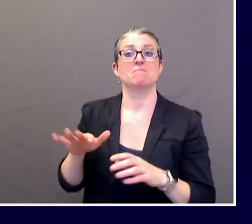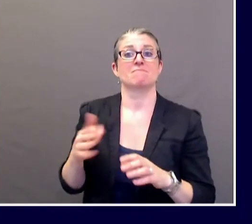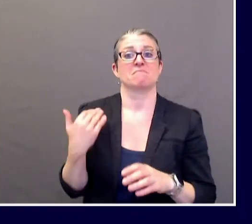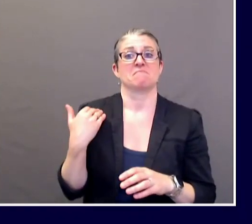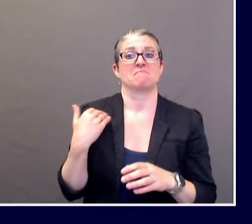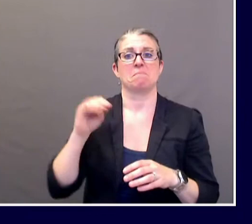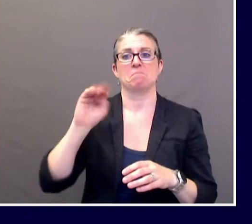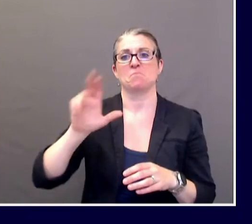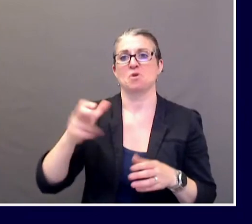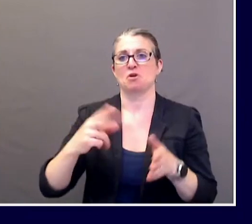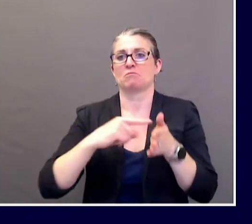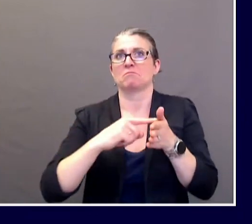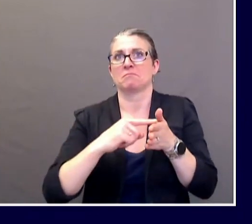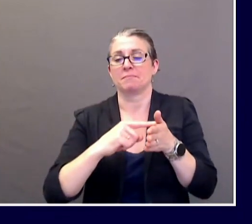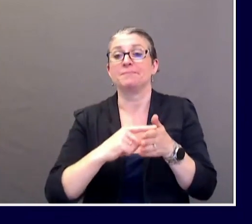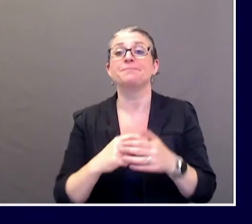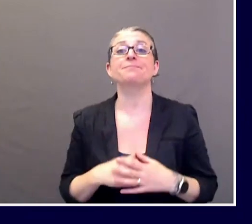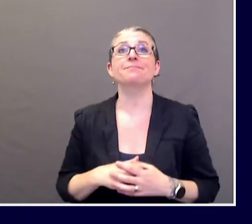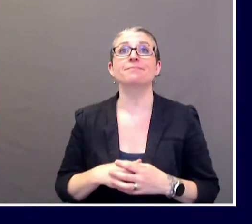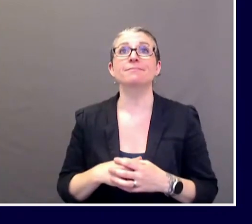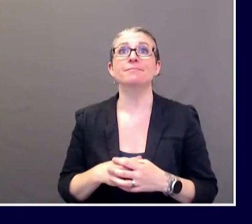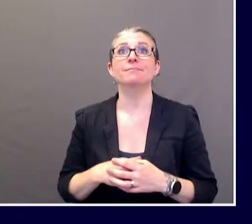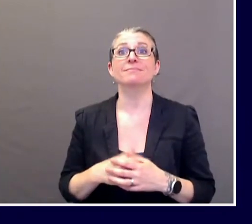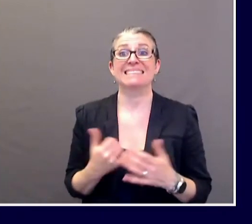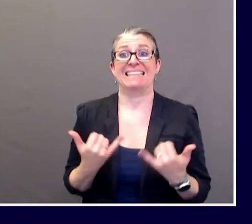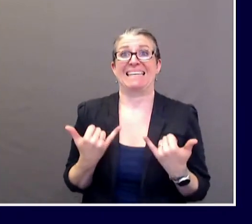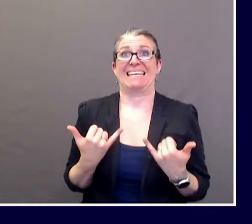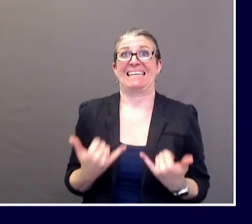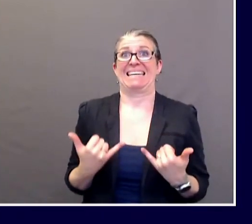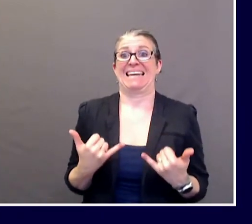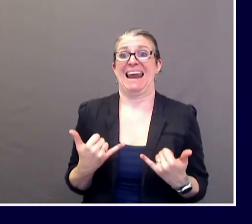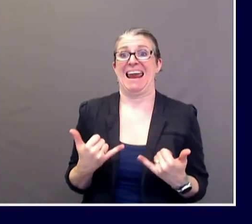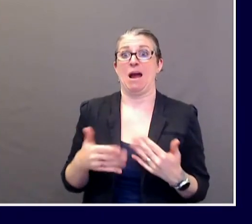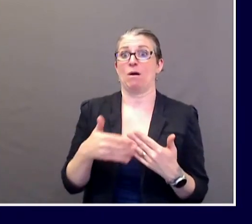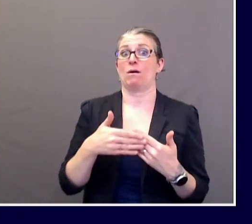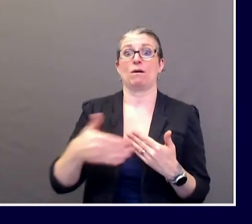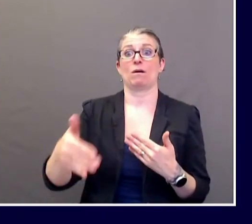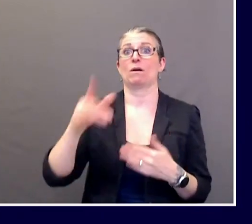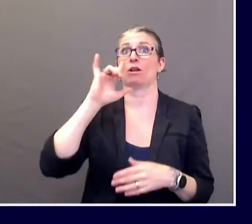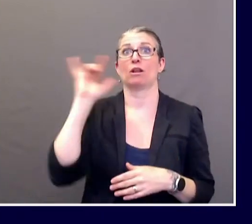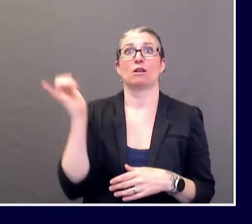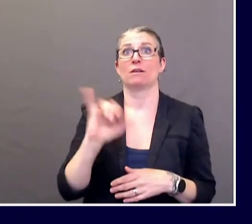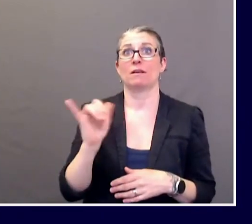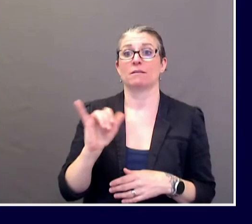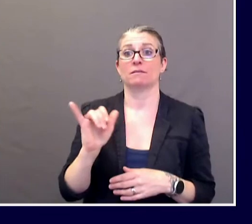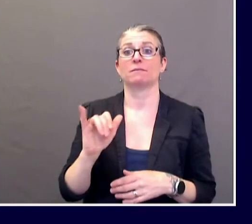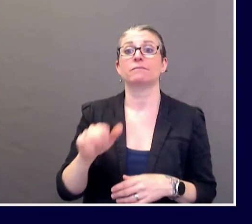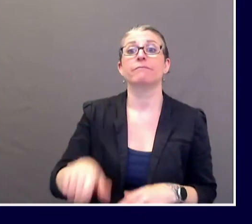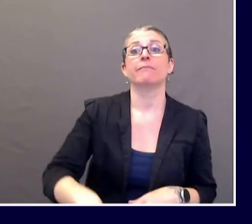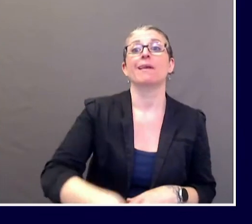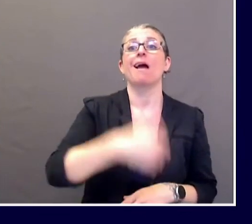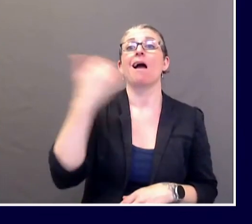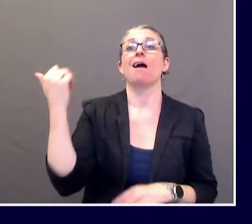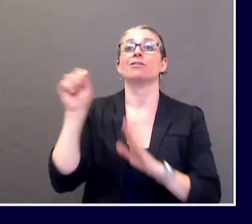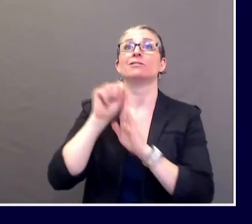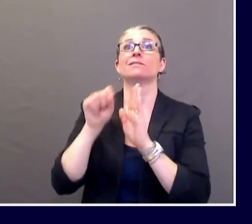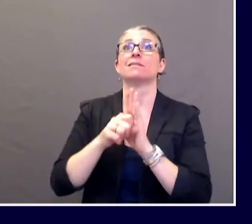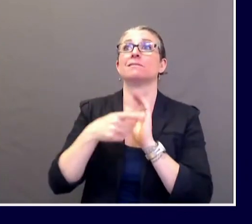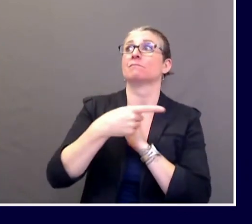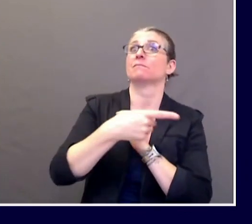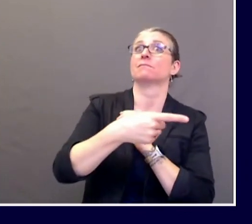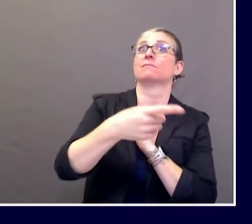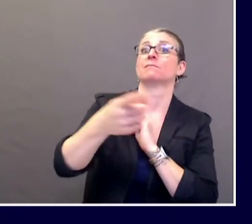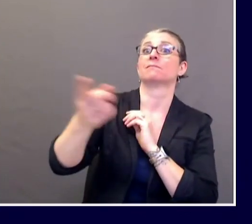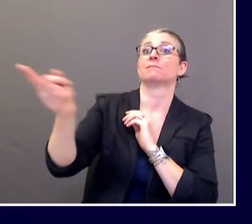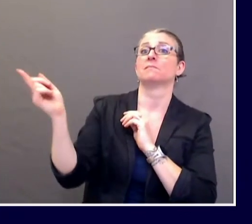individual travels to or from one of these states where there could be a challenge. And Director Shah, you want to talk about those challenging circumstances